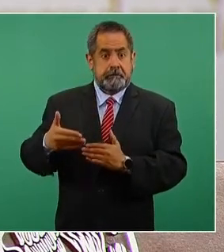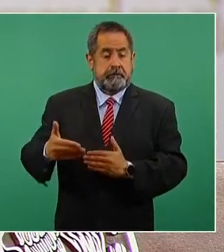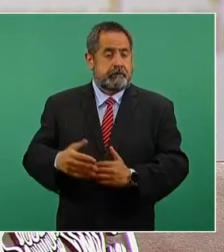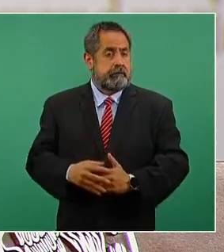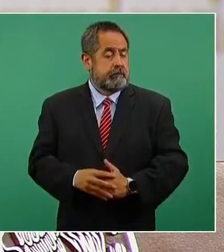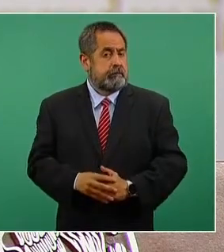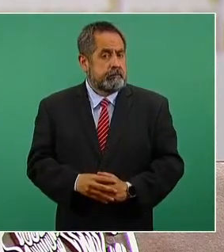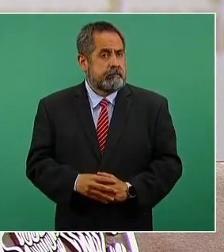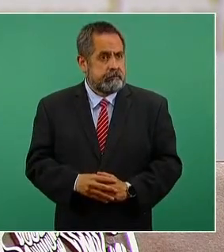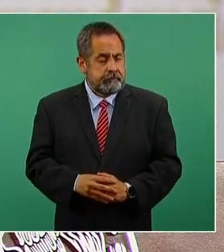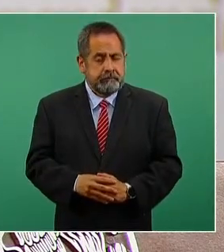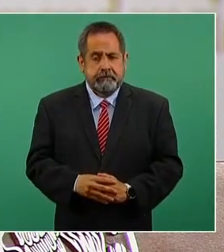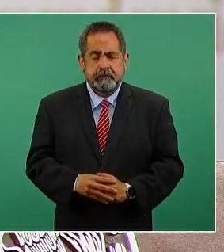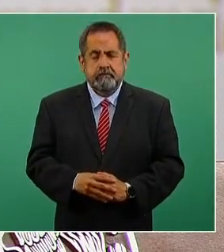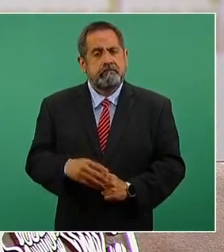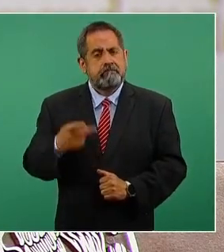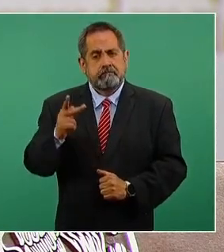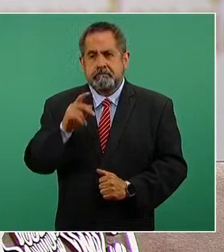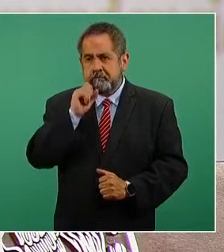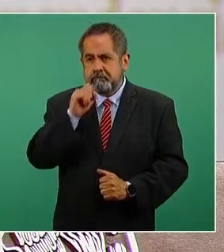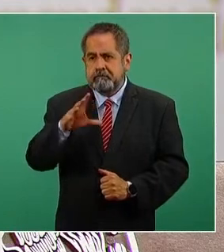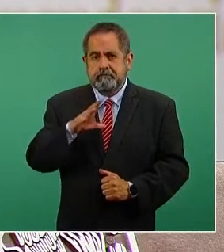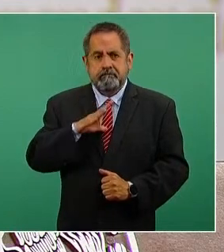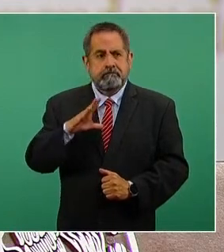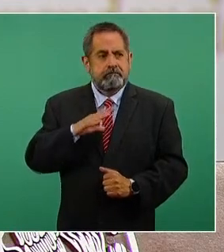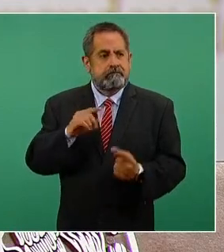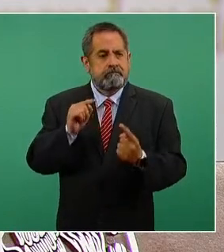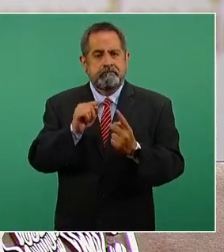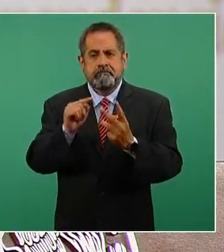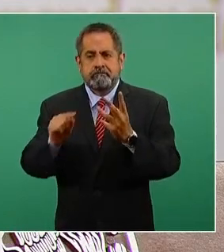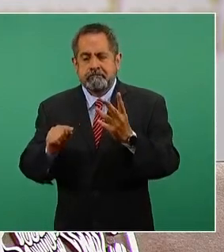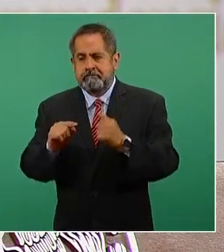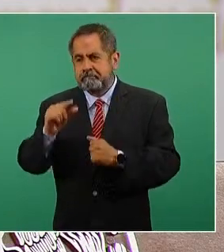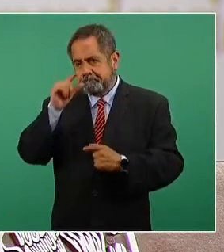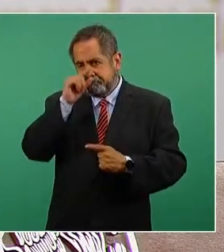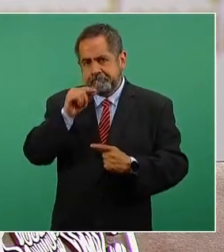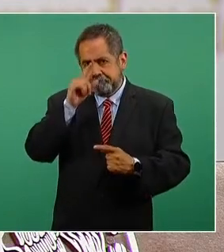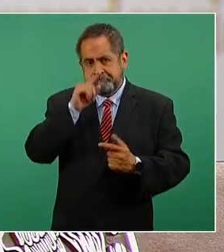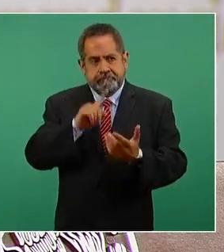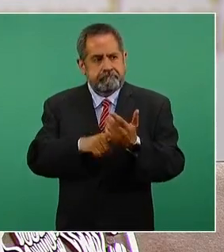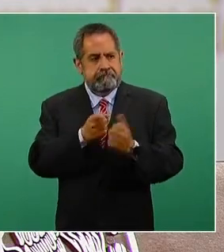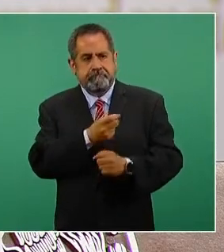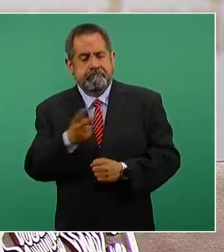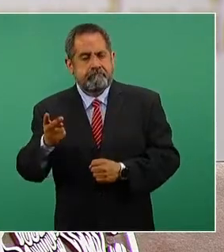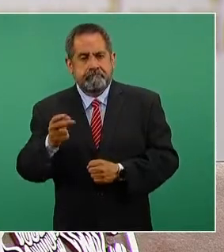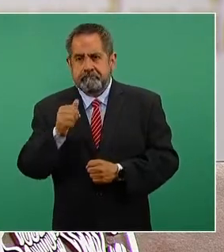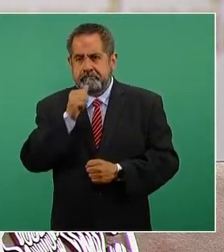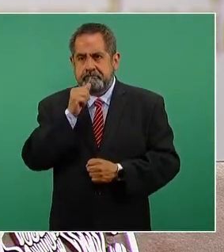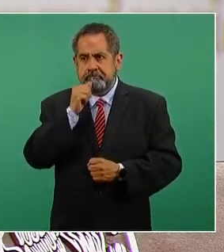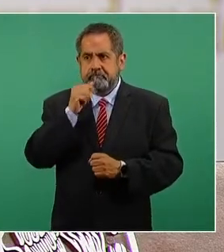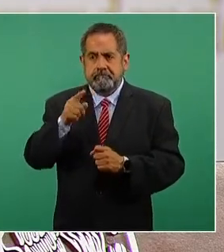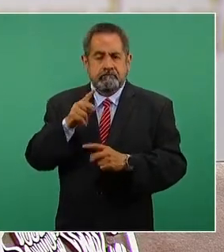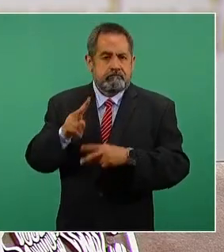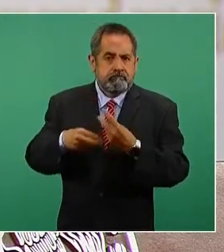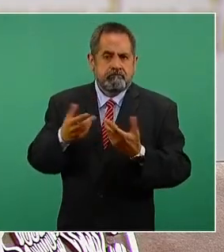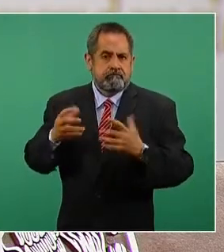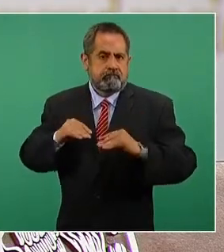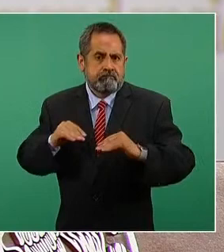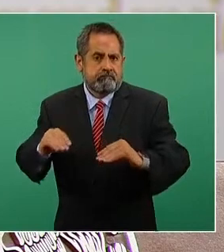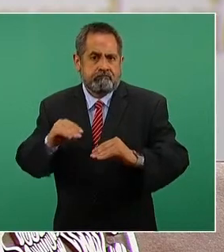gender equality, which has not been matched by action and financing. No ha sido basada en